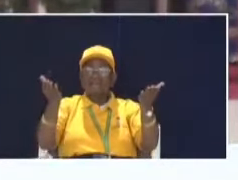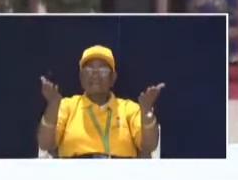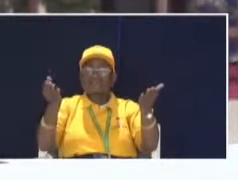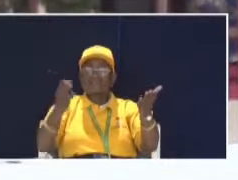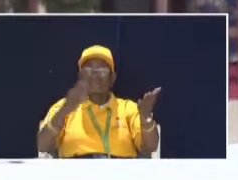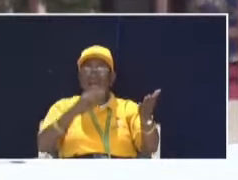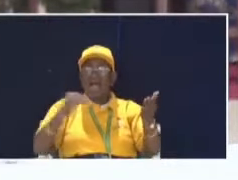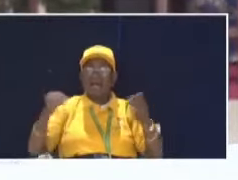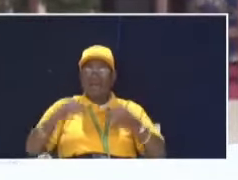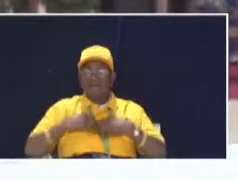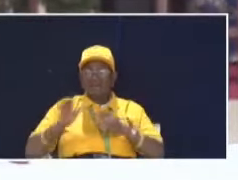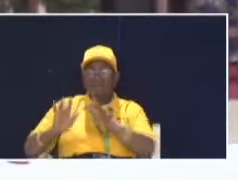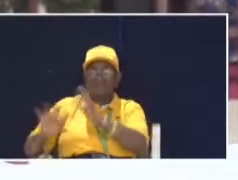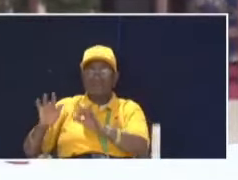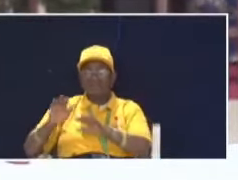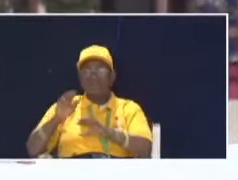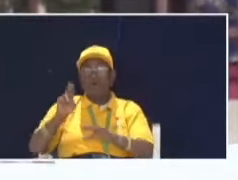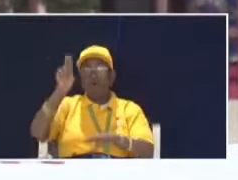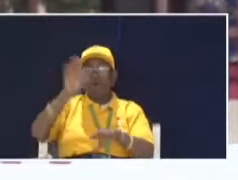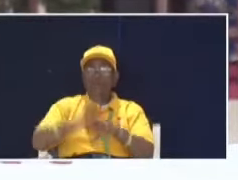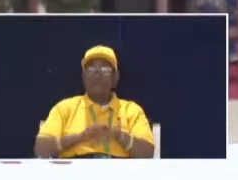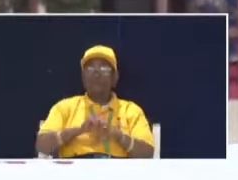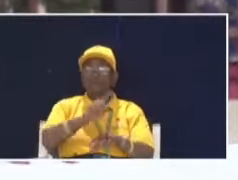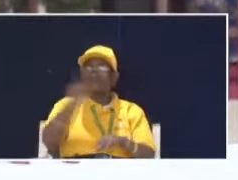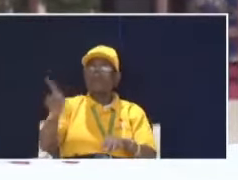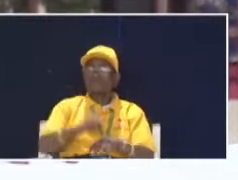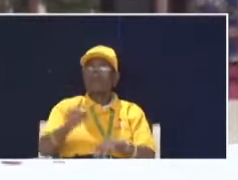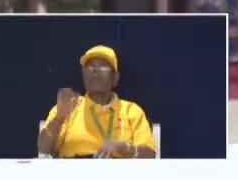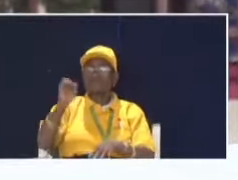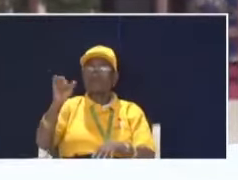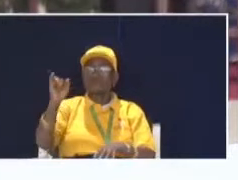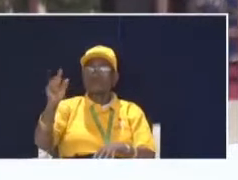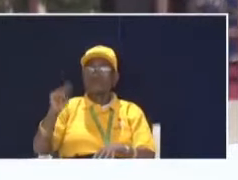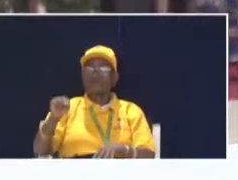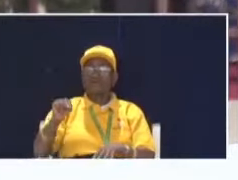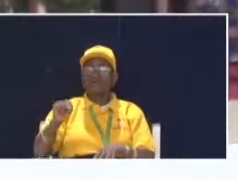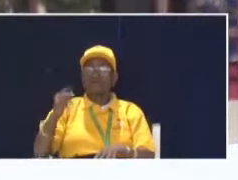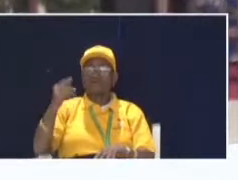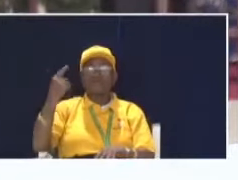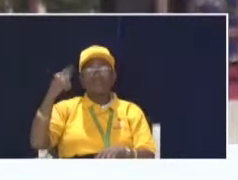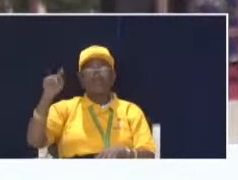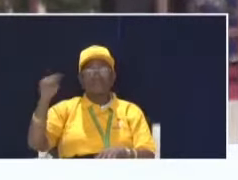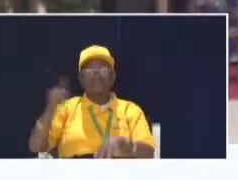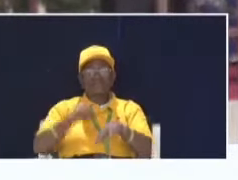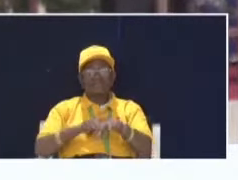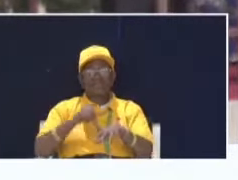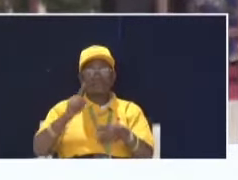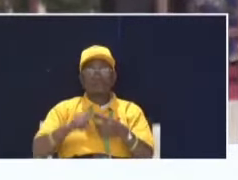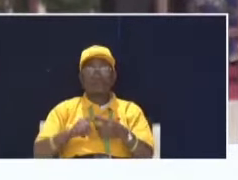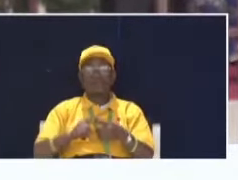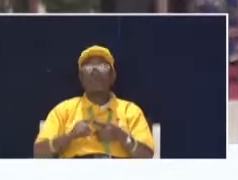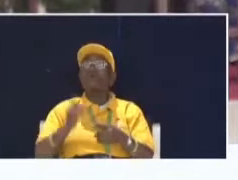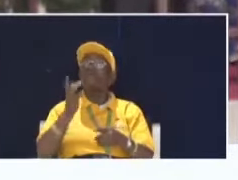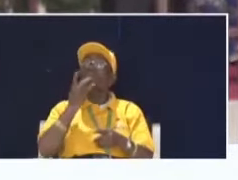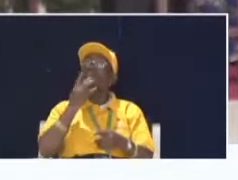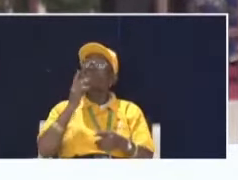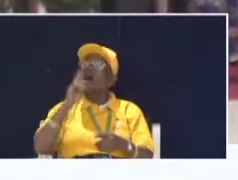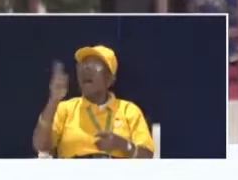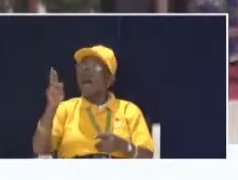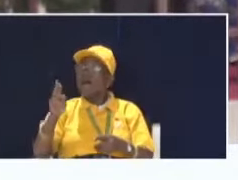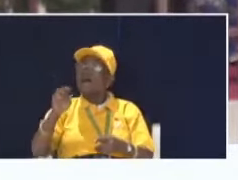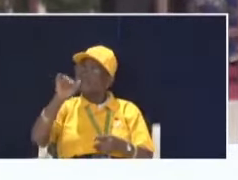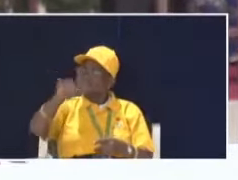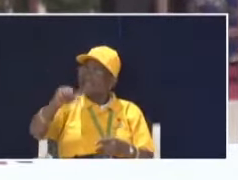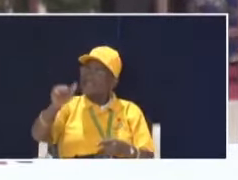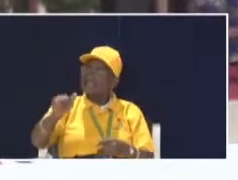and have mercy upon Zion, for the time to favor her, yea, the set